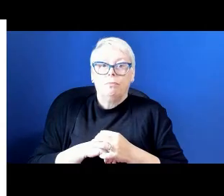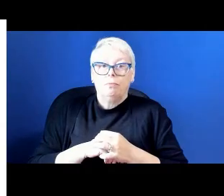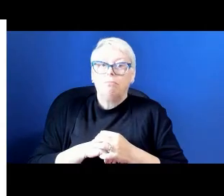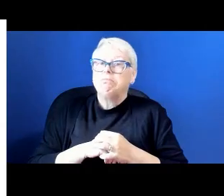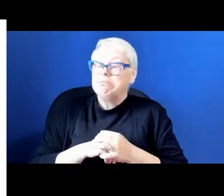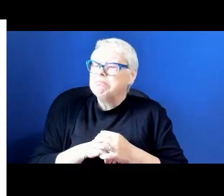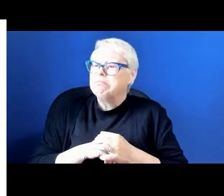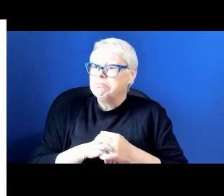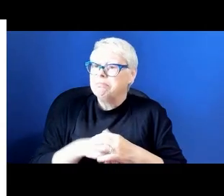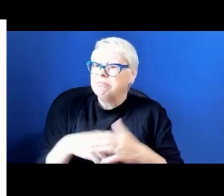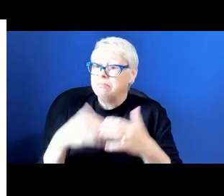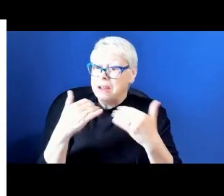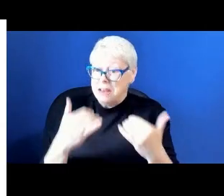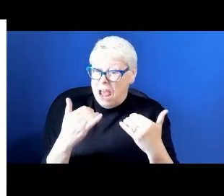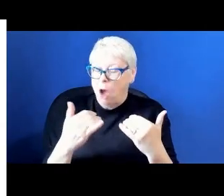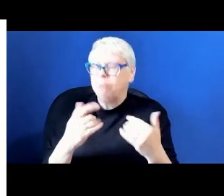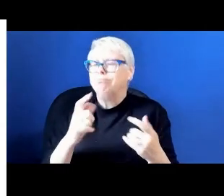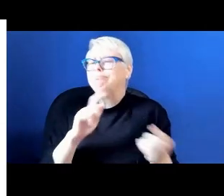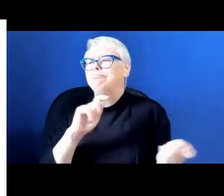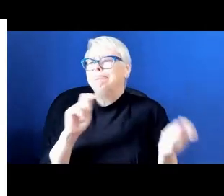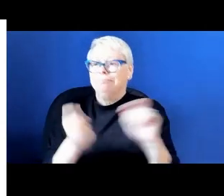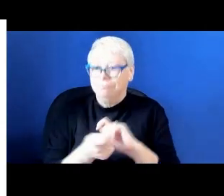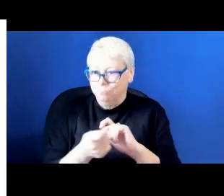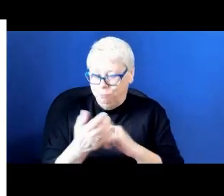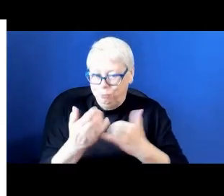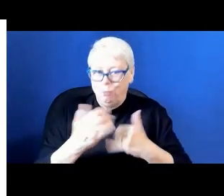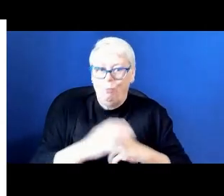So now I want to switch gears, and we have a couple